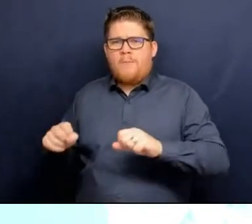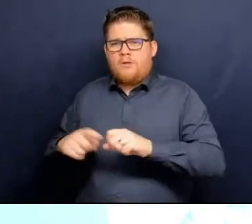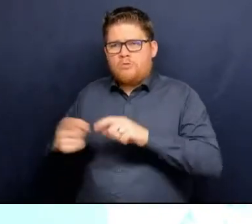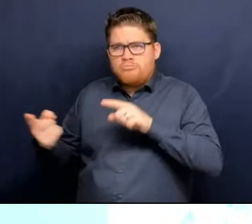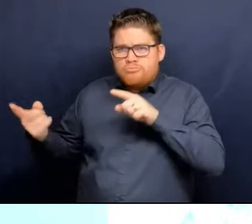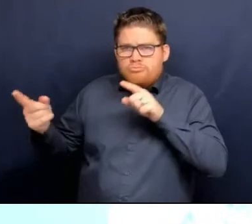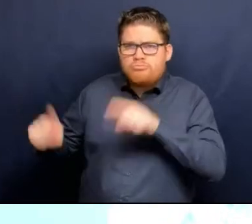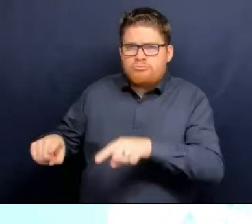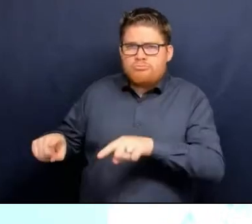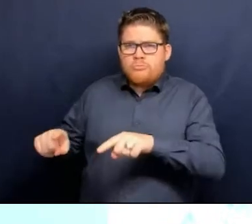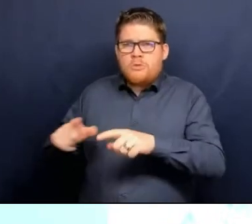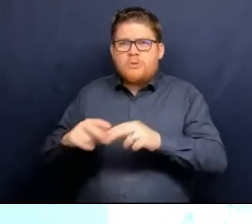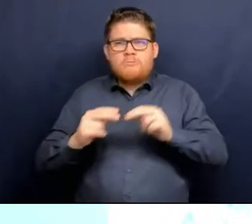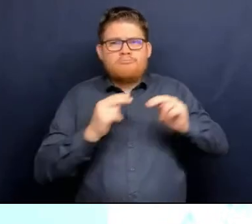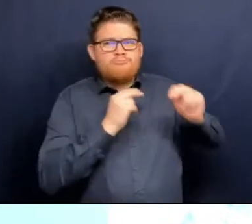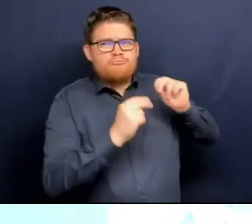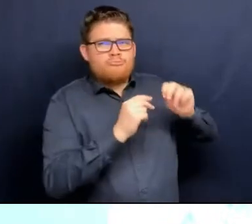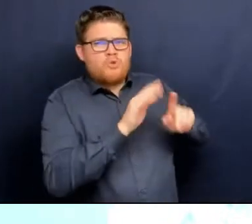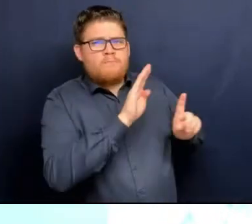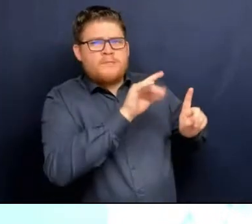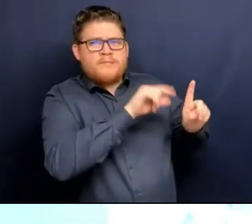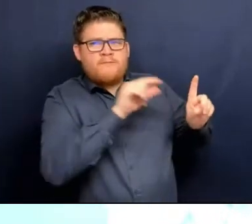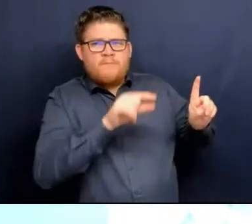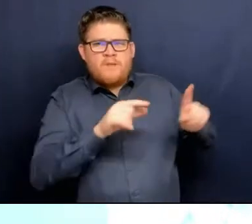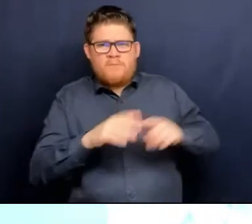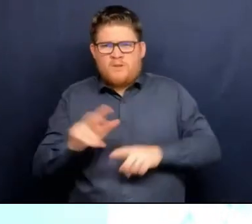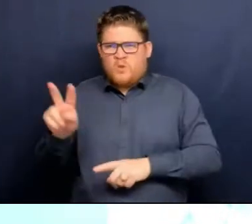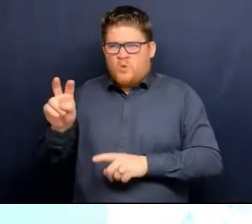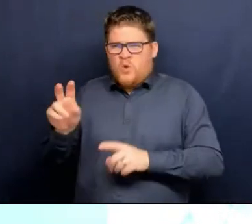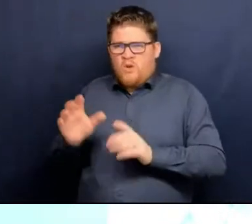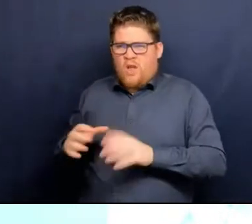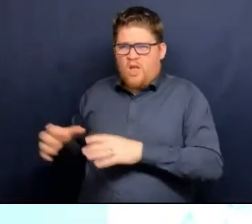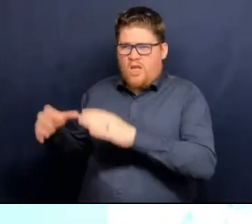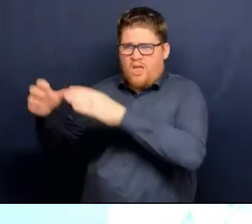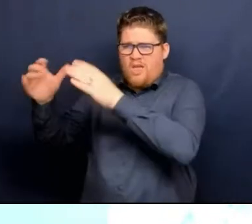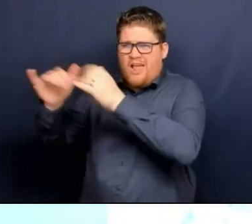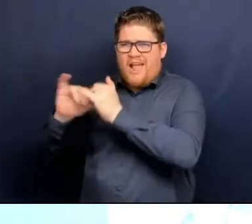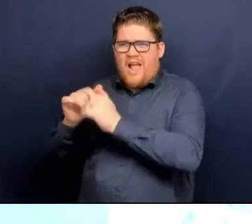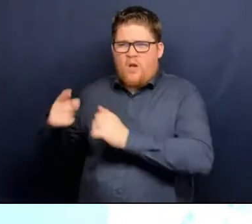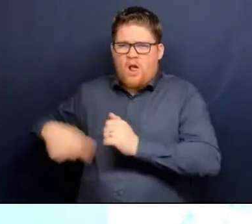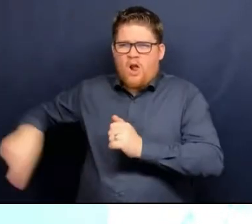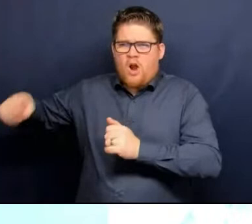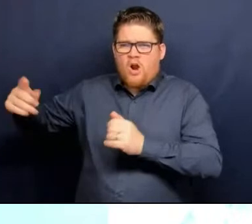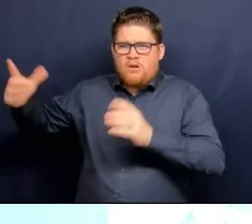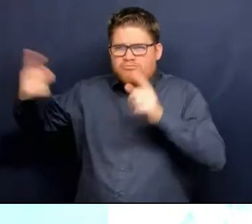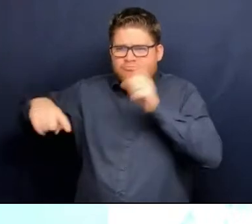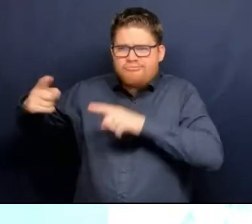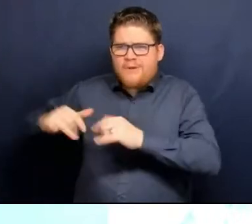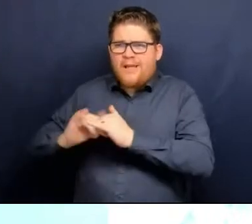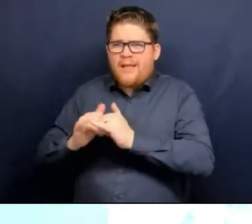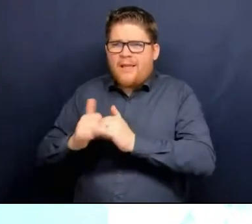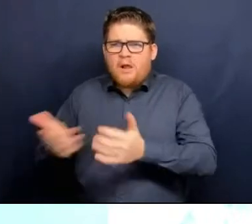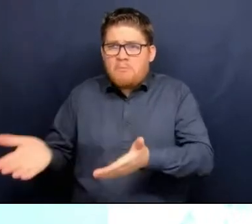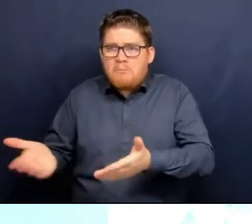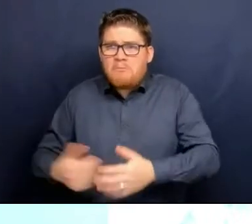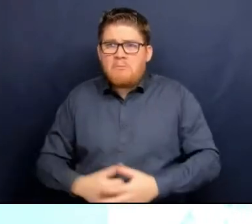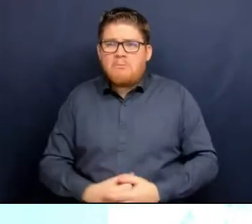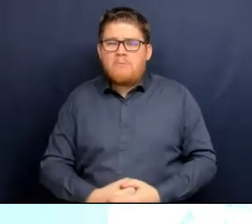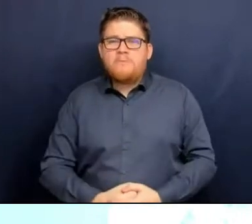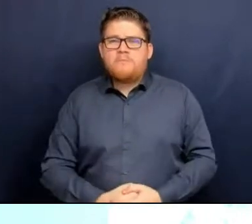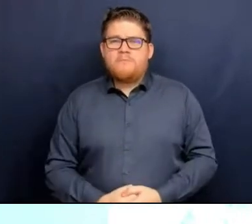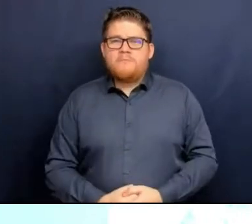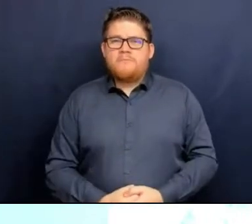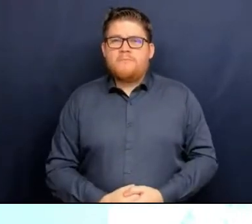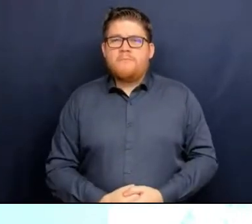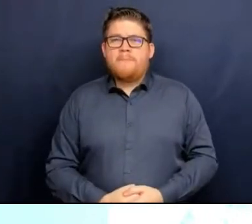together all these this action plan. Call on Cheryl as the senior member of the Leadership